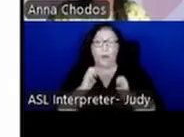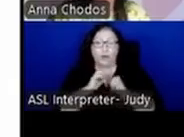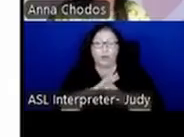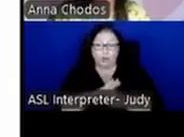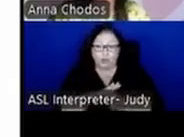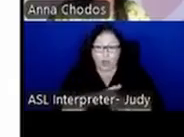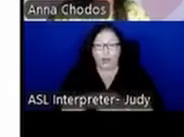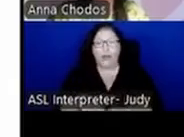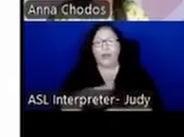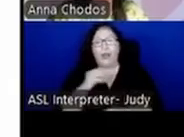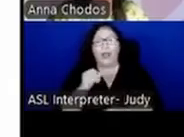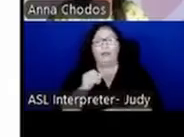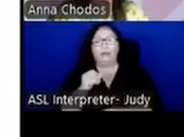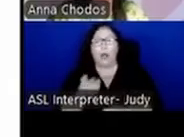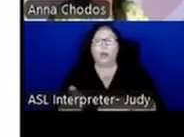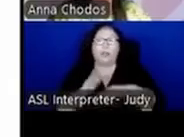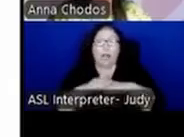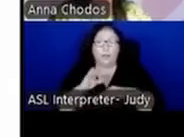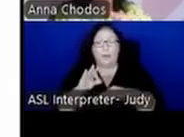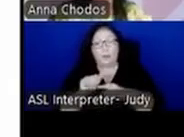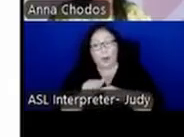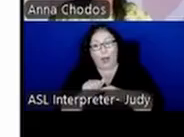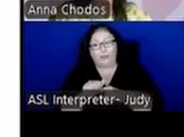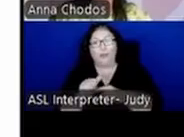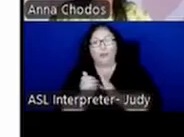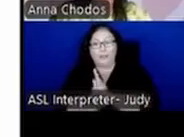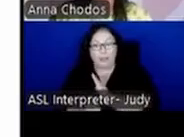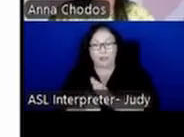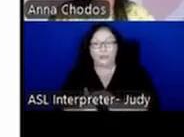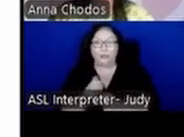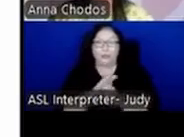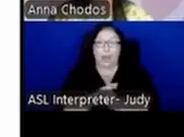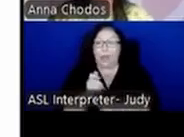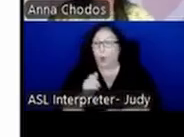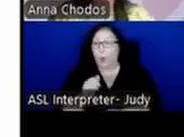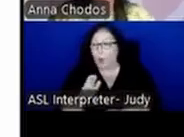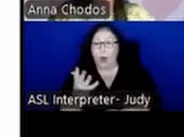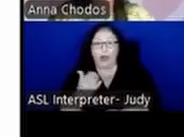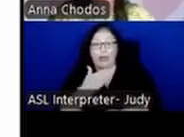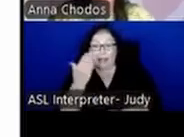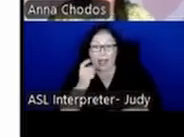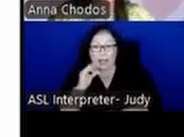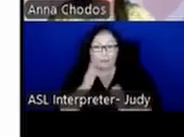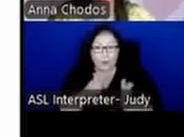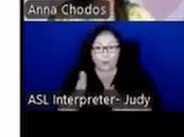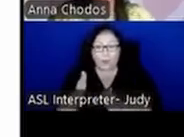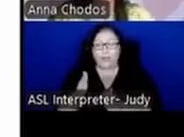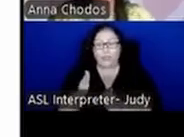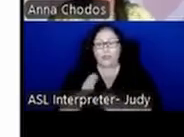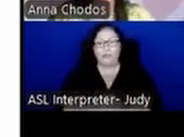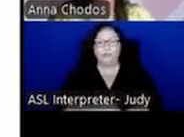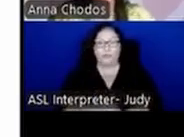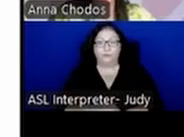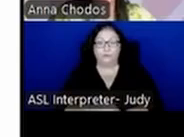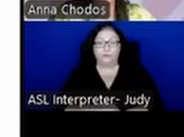actual practical skills and strain or lack of preparation around the practical aspects of